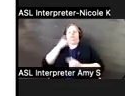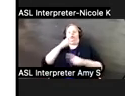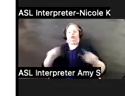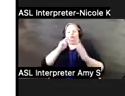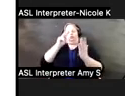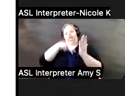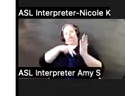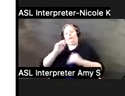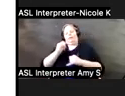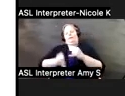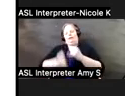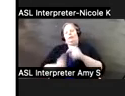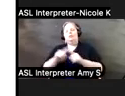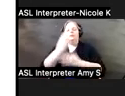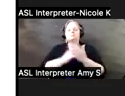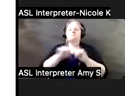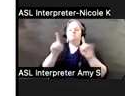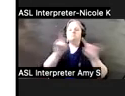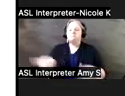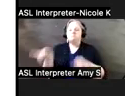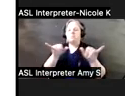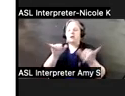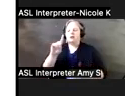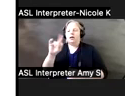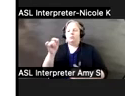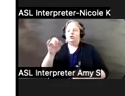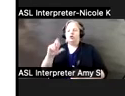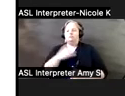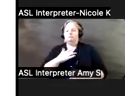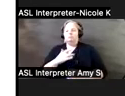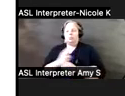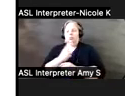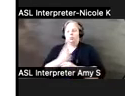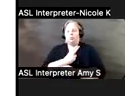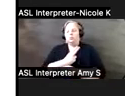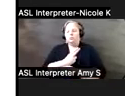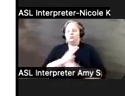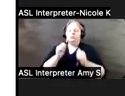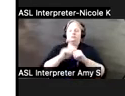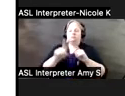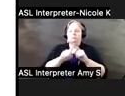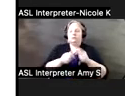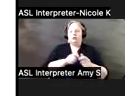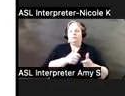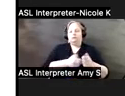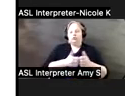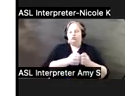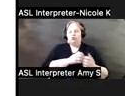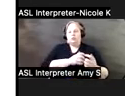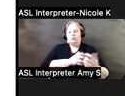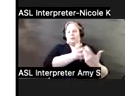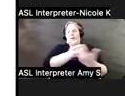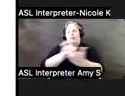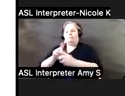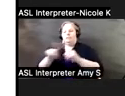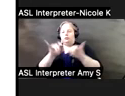end. But here are some of the common adapters that I typically use with the different adaptive controllers and the different